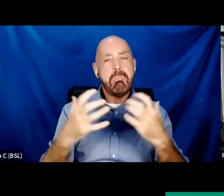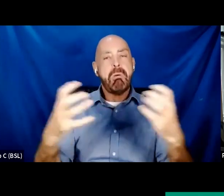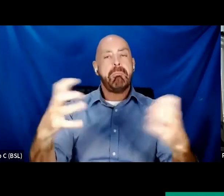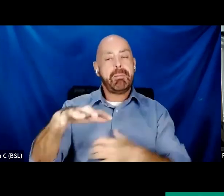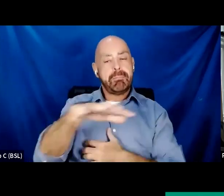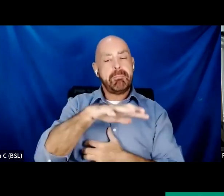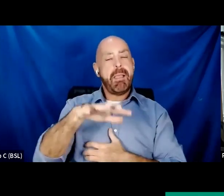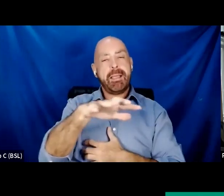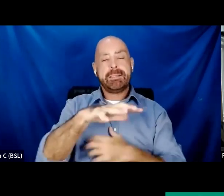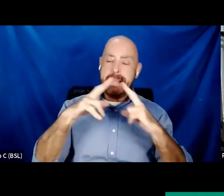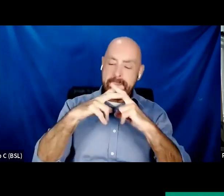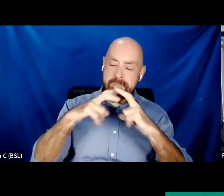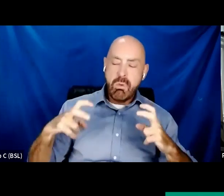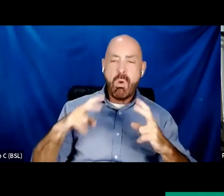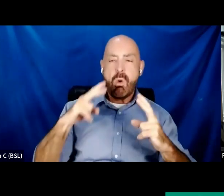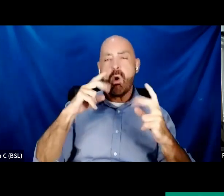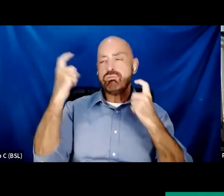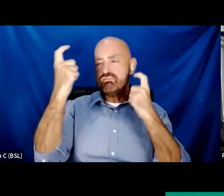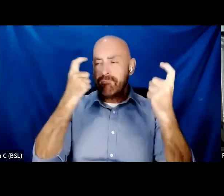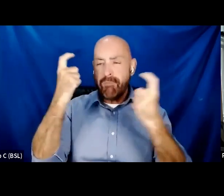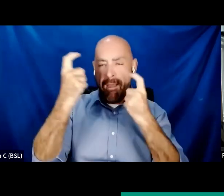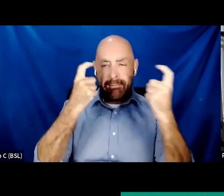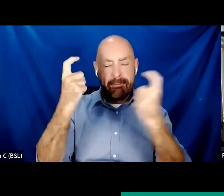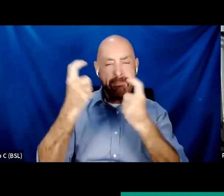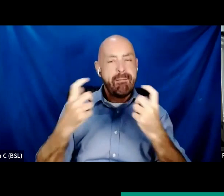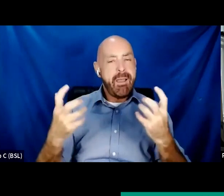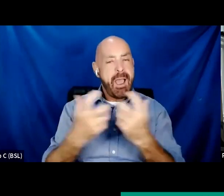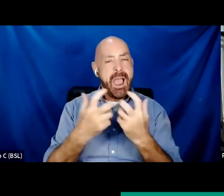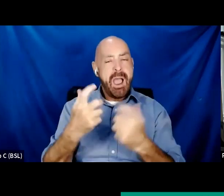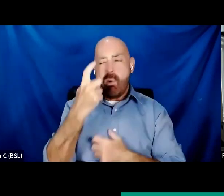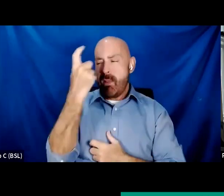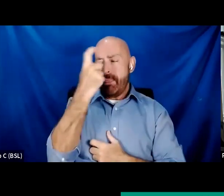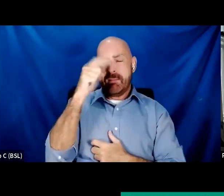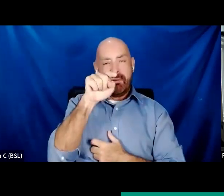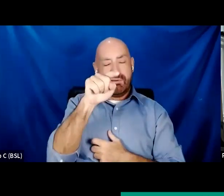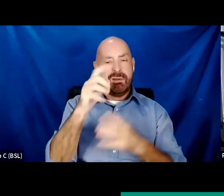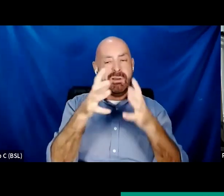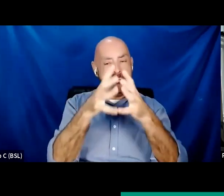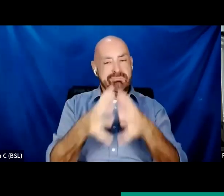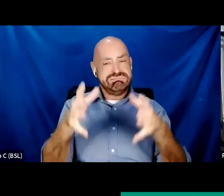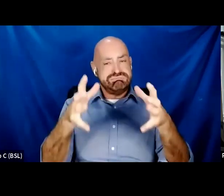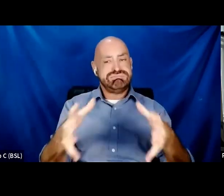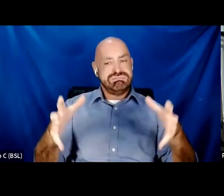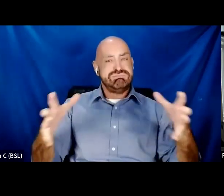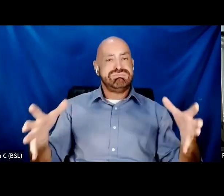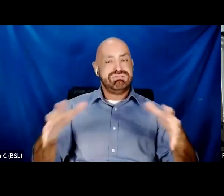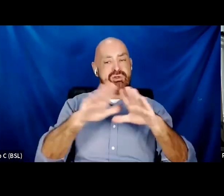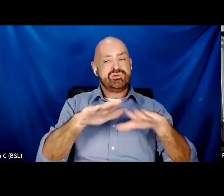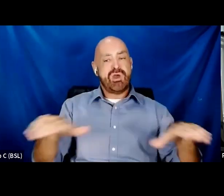and reflect on how we might think about the growing problem of child and family mental health.